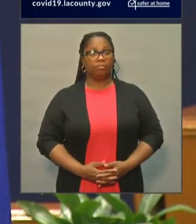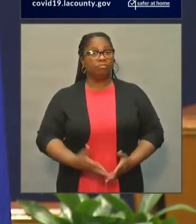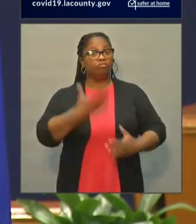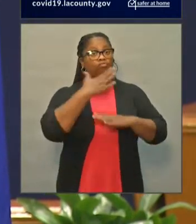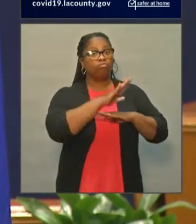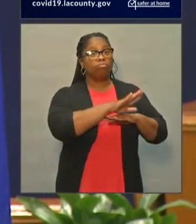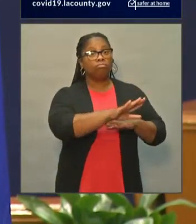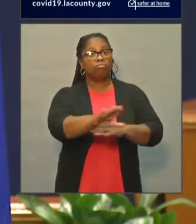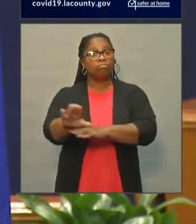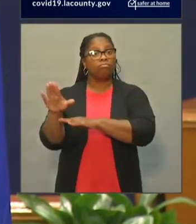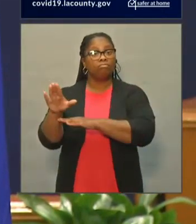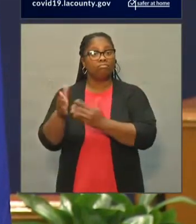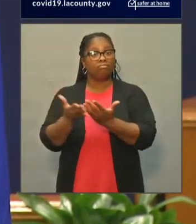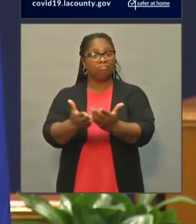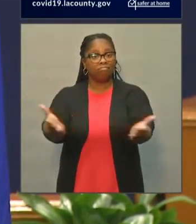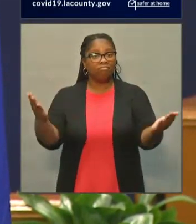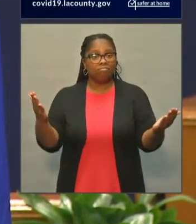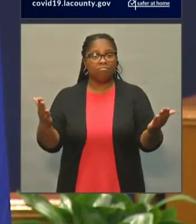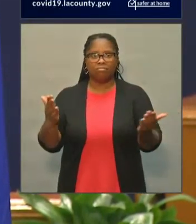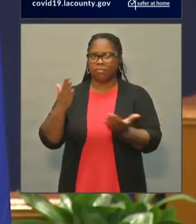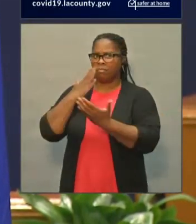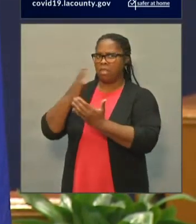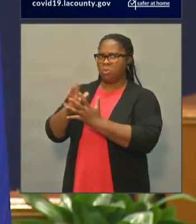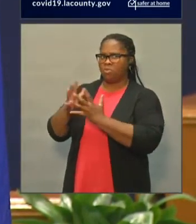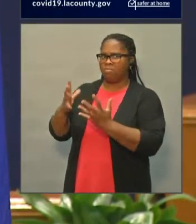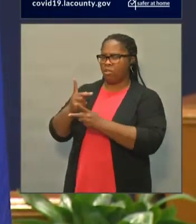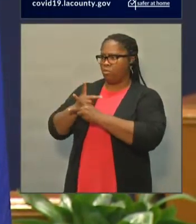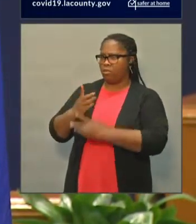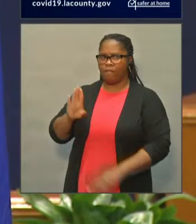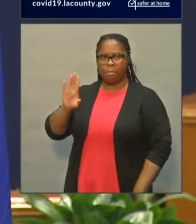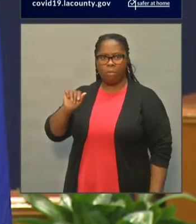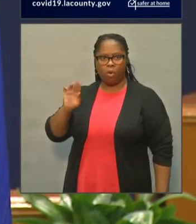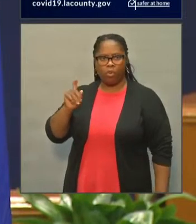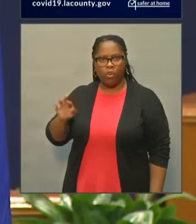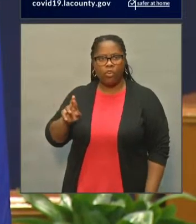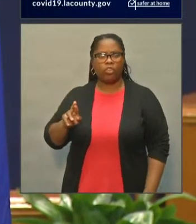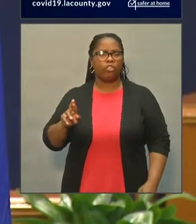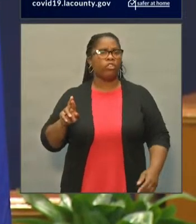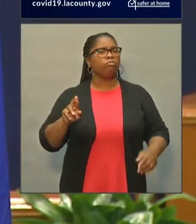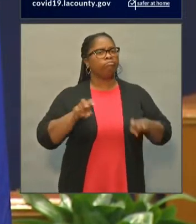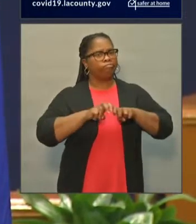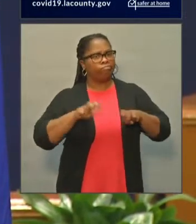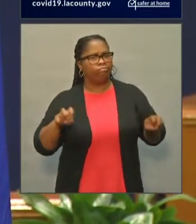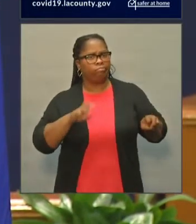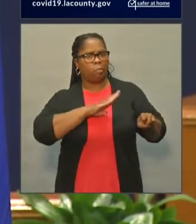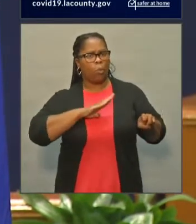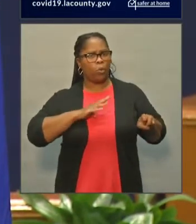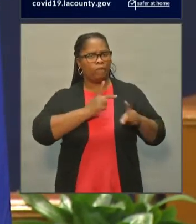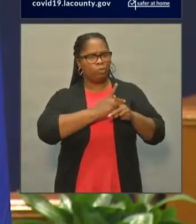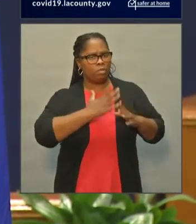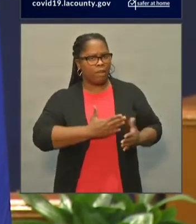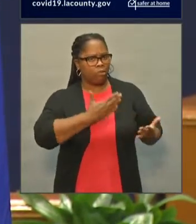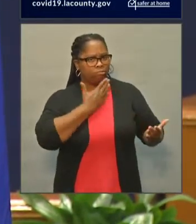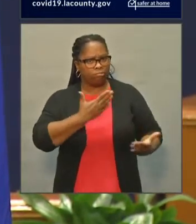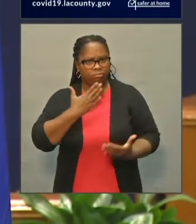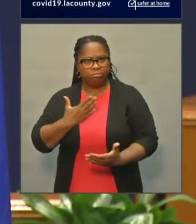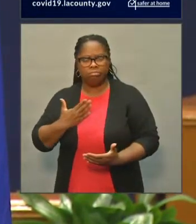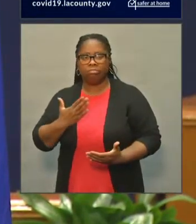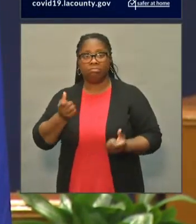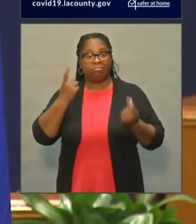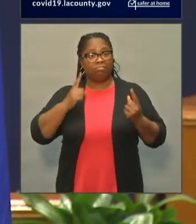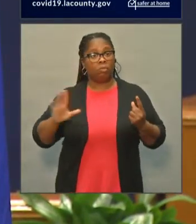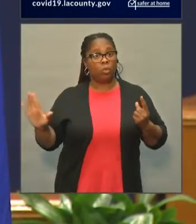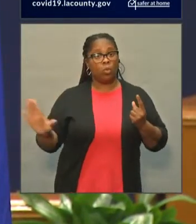Good afternoon, everyone, and thank you so much, Supervisor Barger, and to the entire Board of Supervisors. Your leadership through